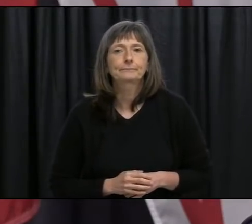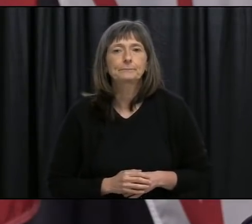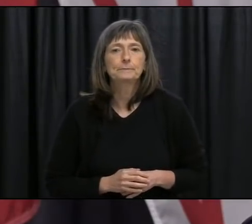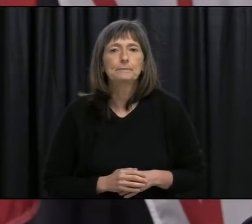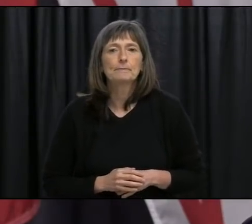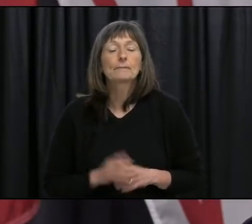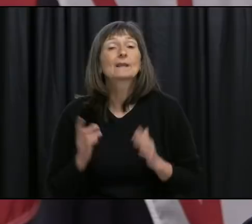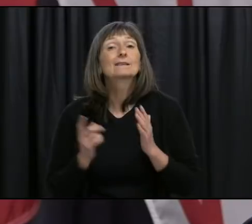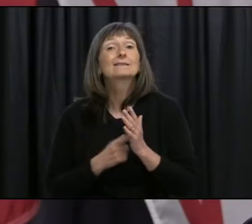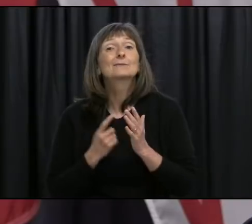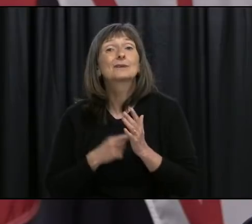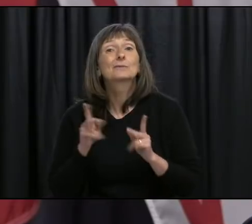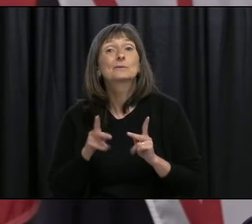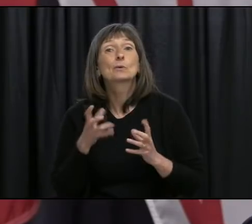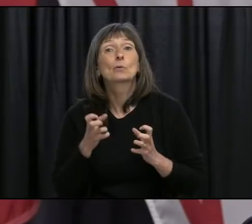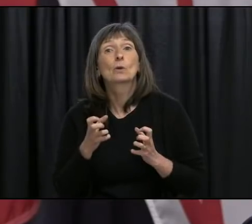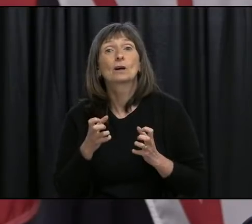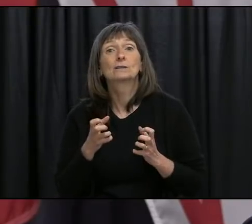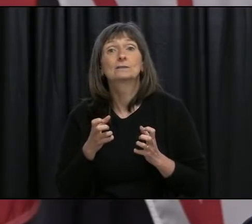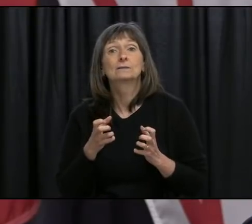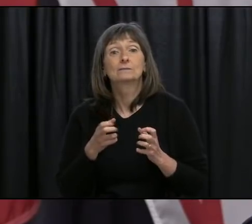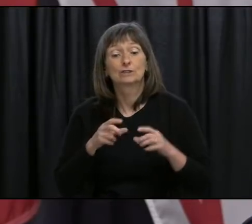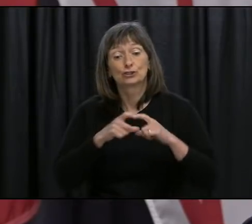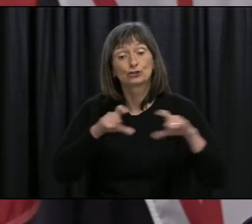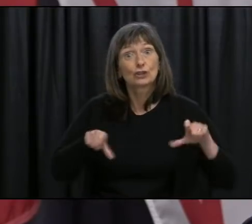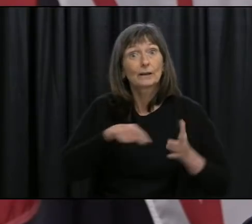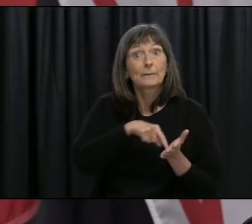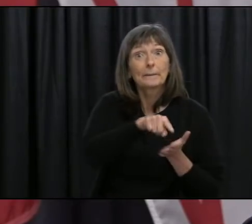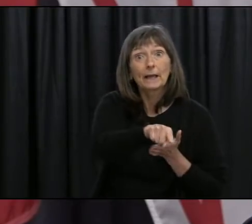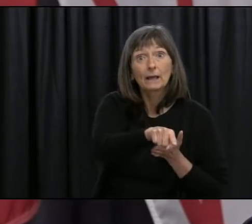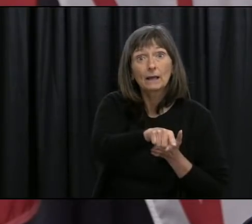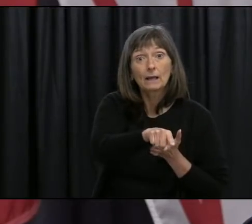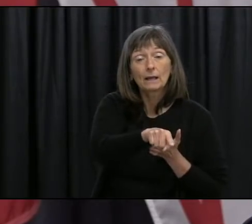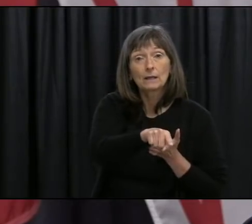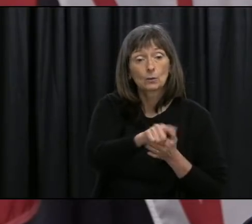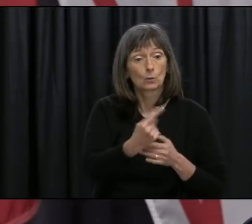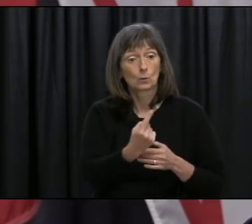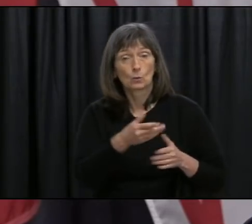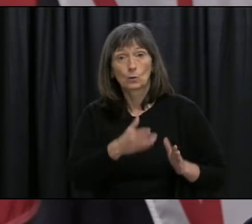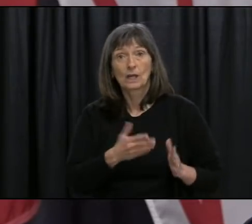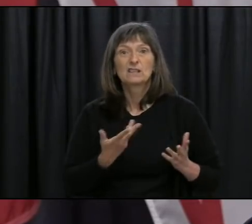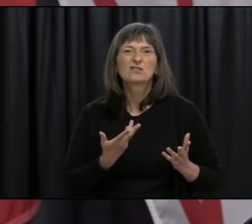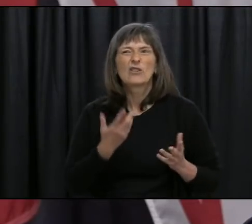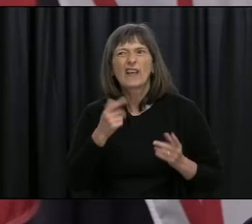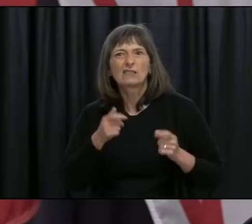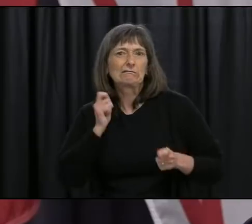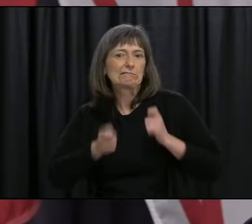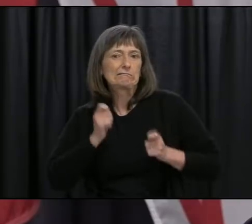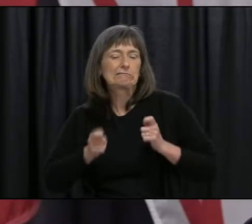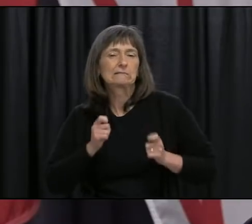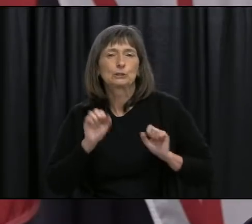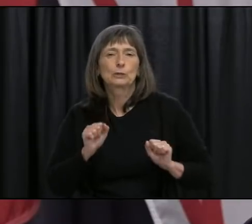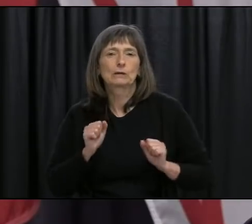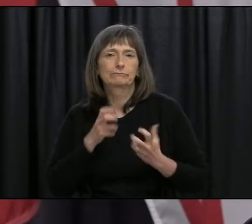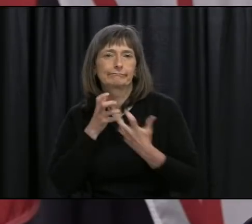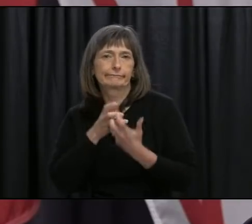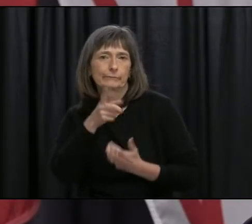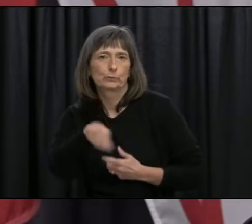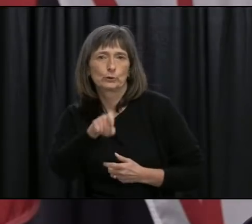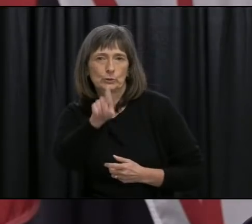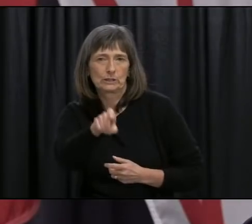cases, people just want to pay for those services by check. That's the only method they use. These are the kinds of situations that I'm referring